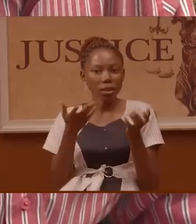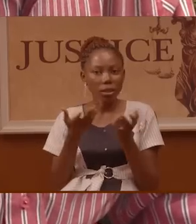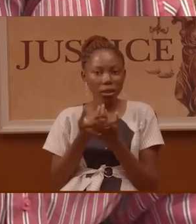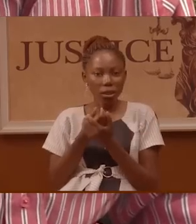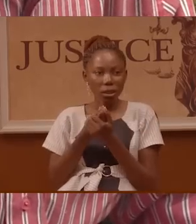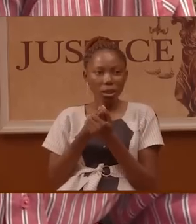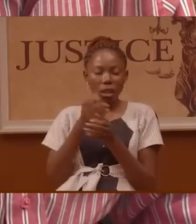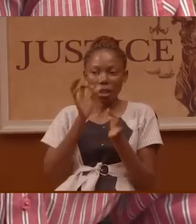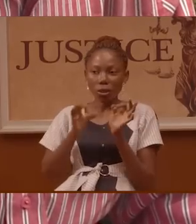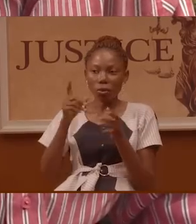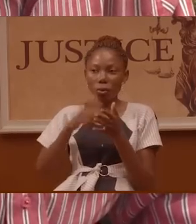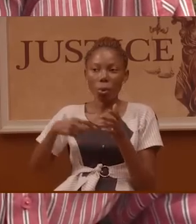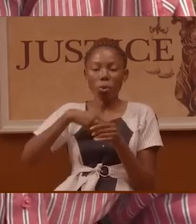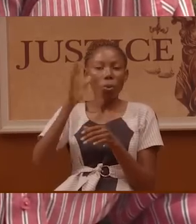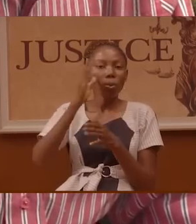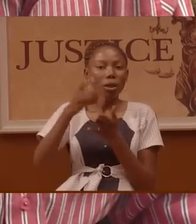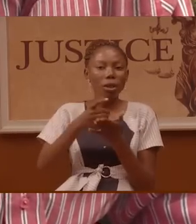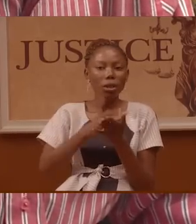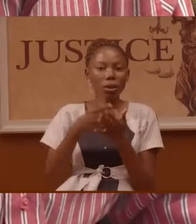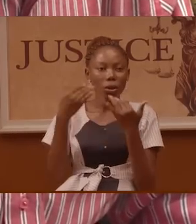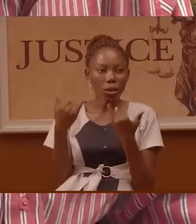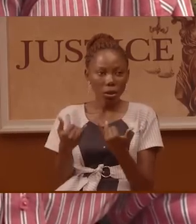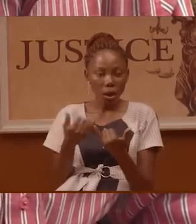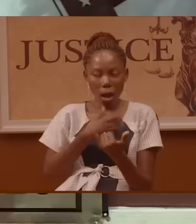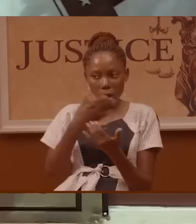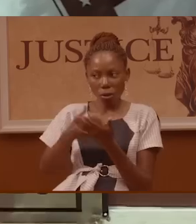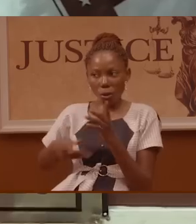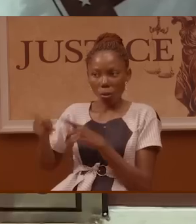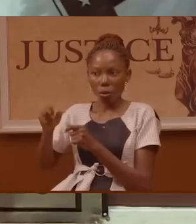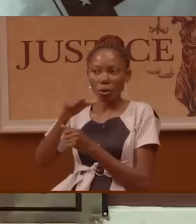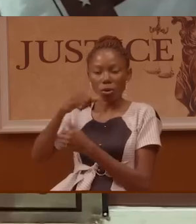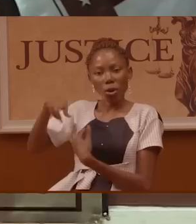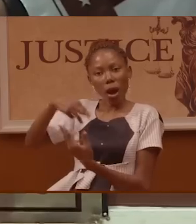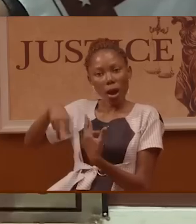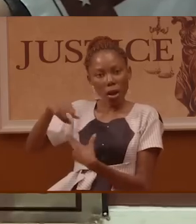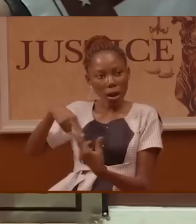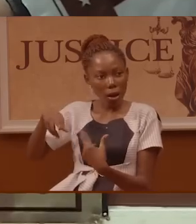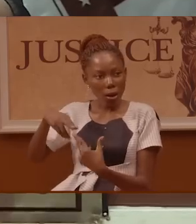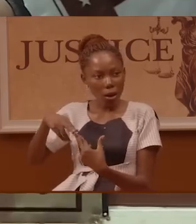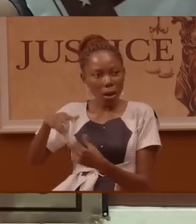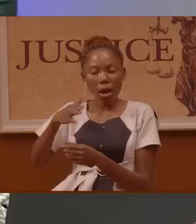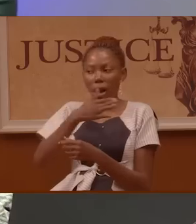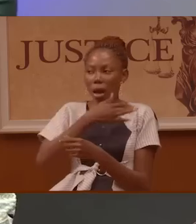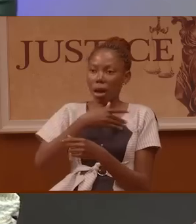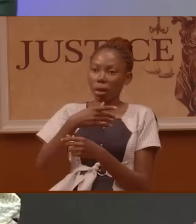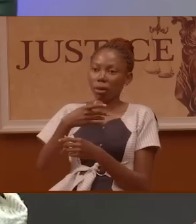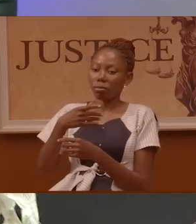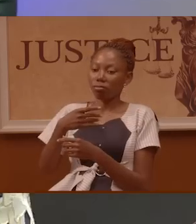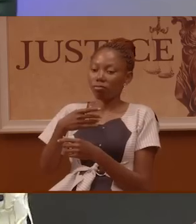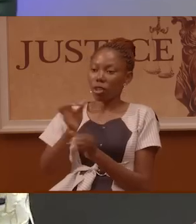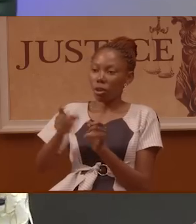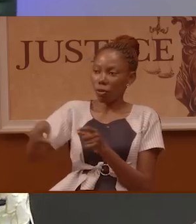If what we are going to discuss now, we still have some people that are not here, and that may not even agree to whatever all of you